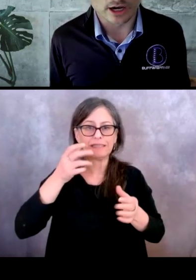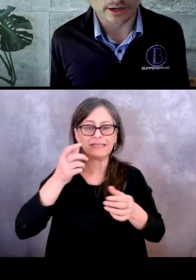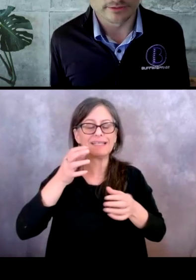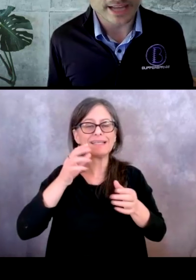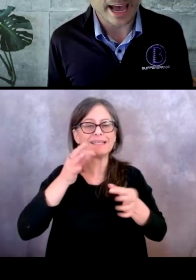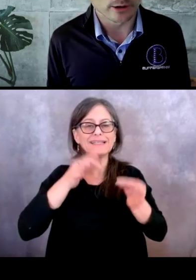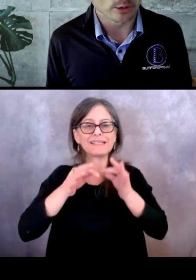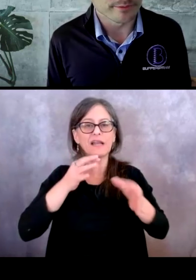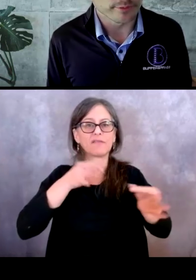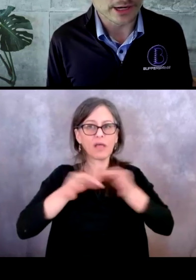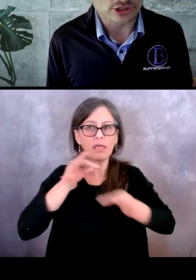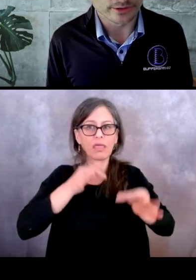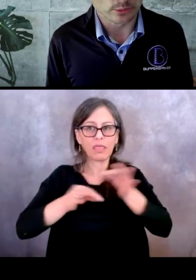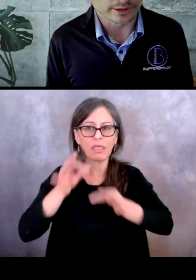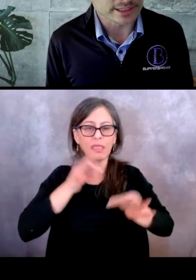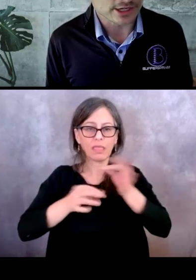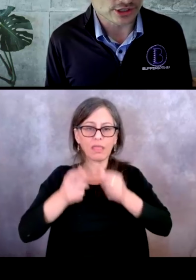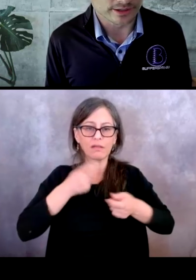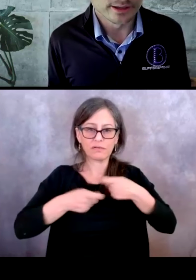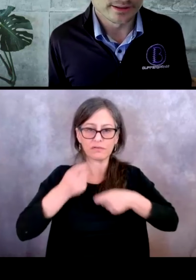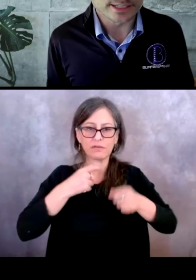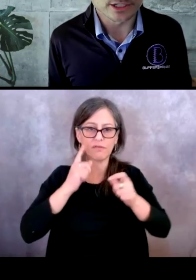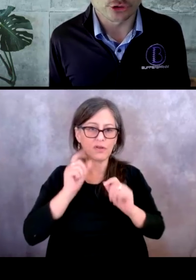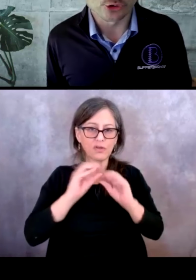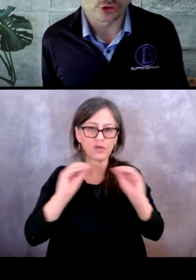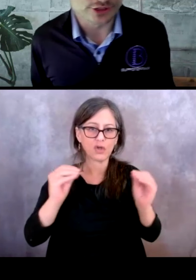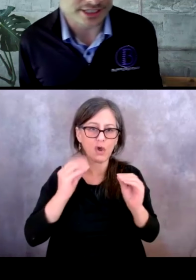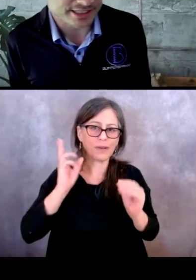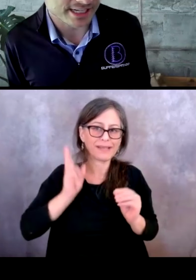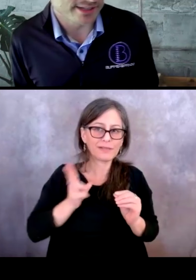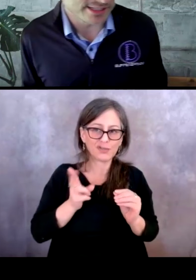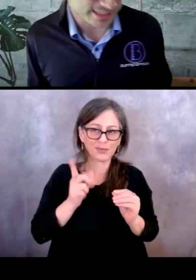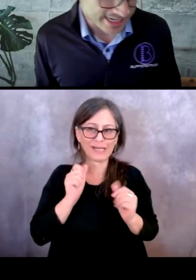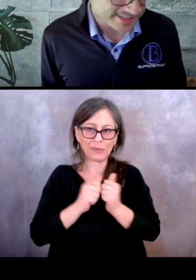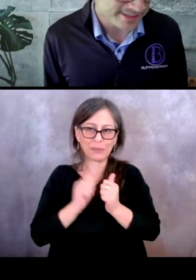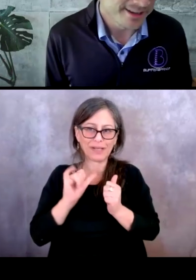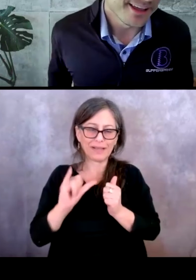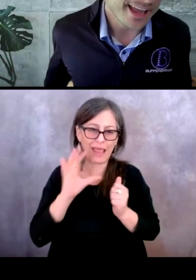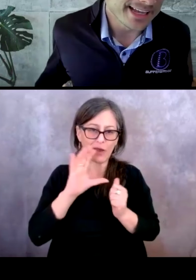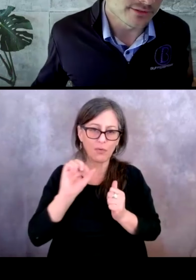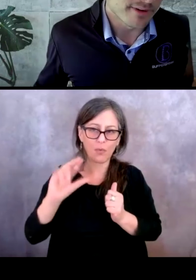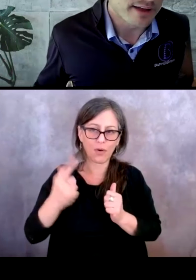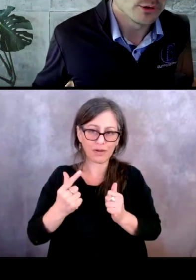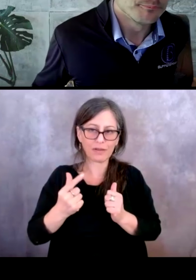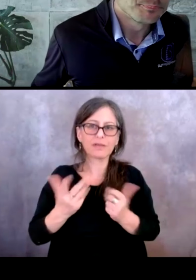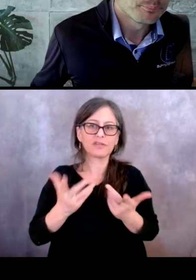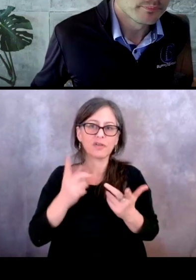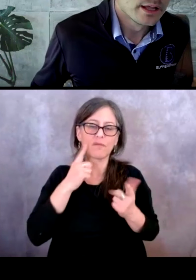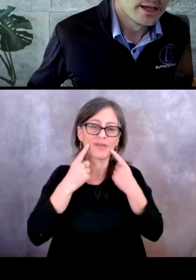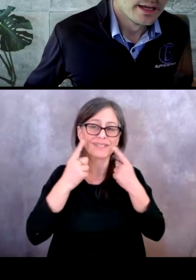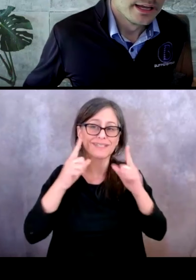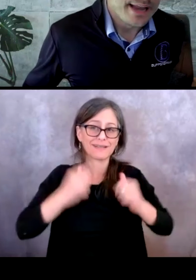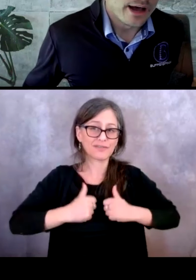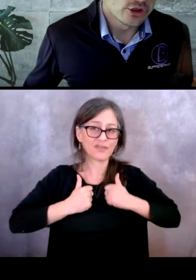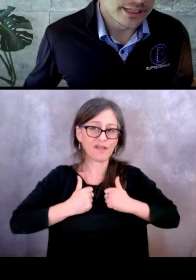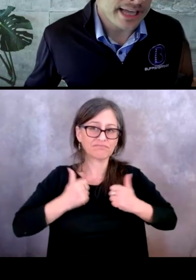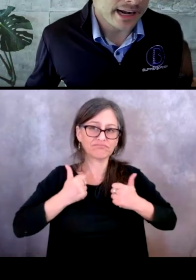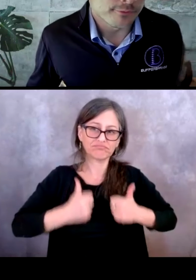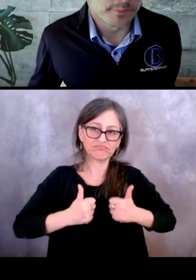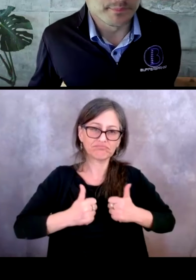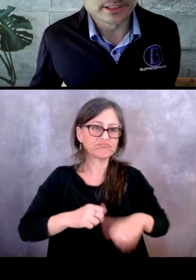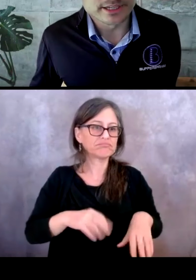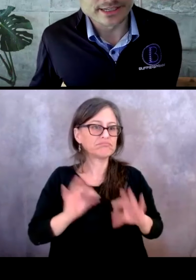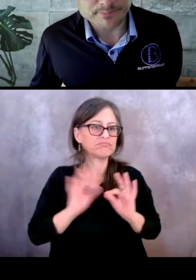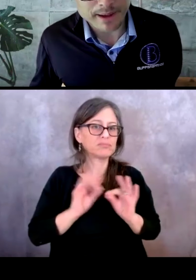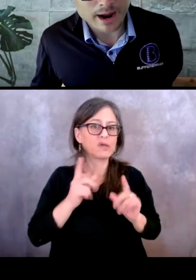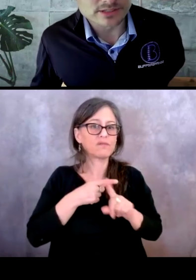or lexicon of data or information on the organization. This is crucial to success and survival. Now, looking at it